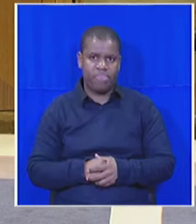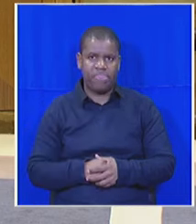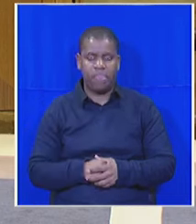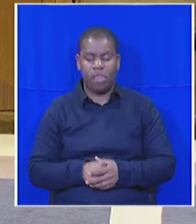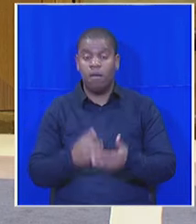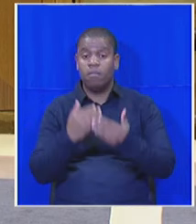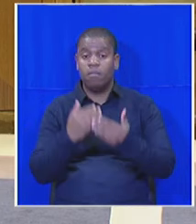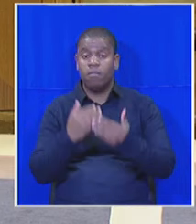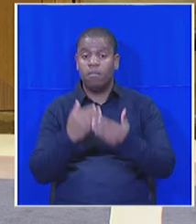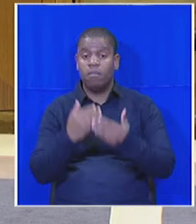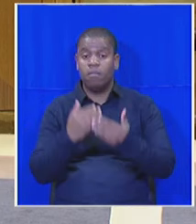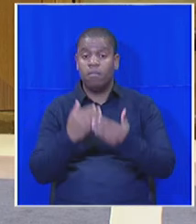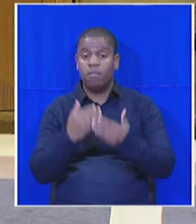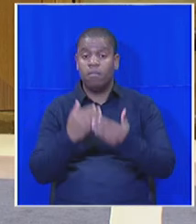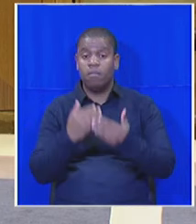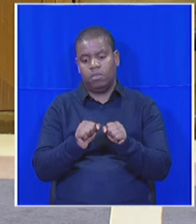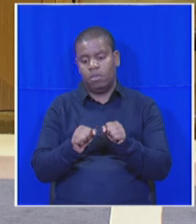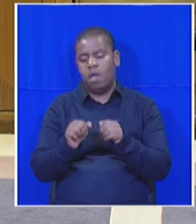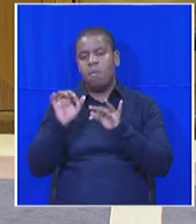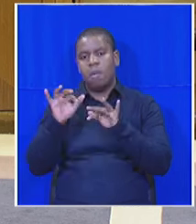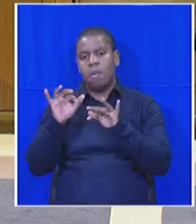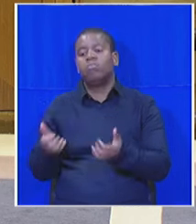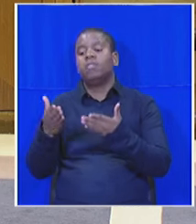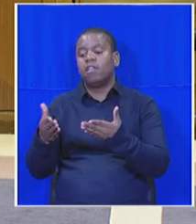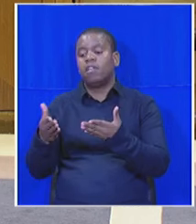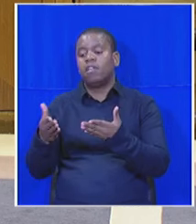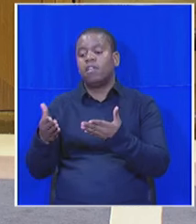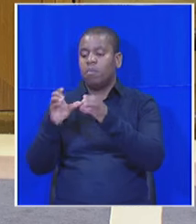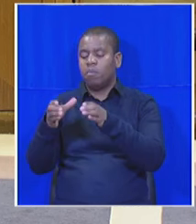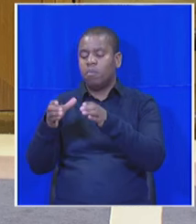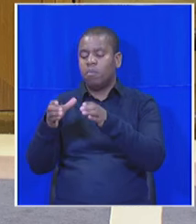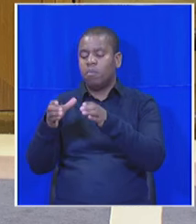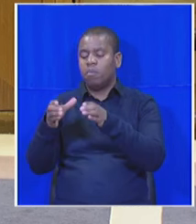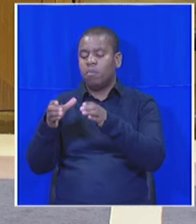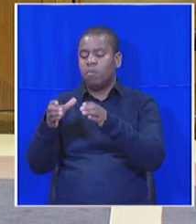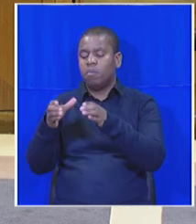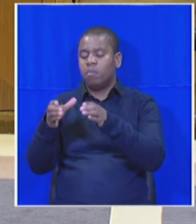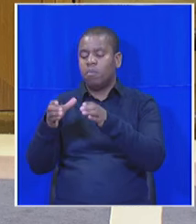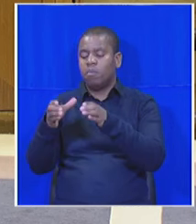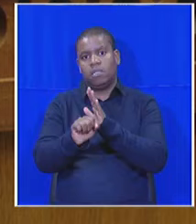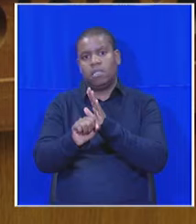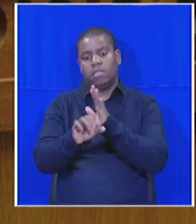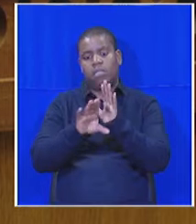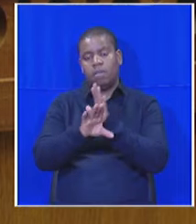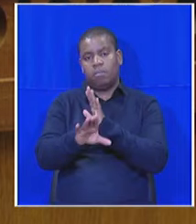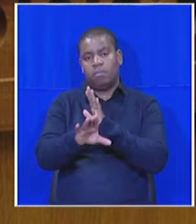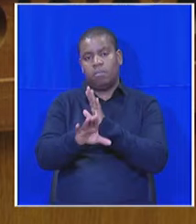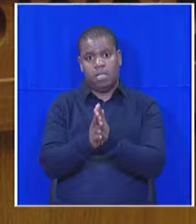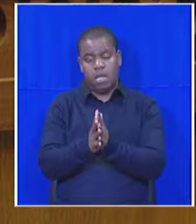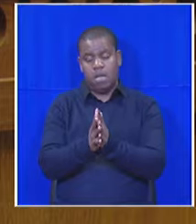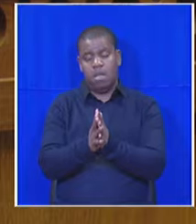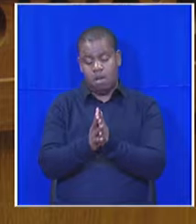Thank you, Chairperson. The Public Service has its own Chapter 10 constitutional oversight body, the Public Service